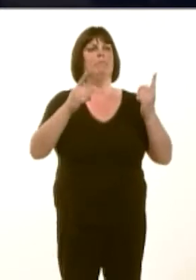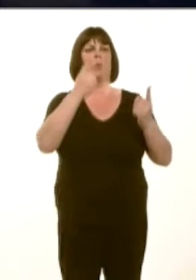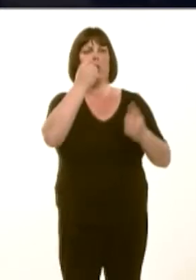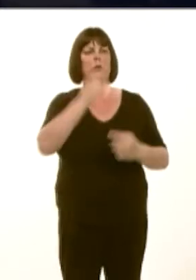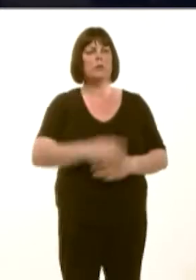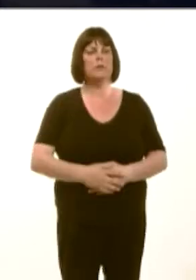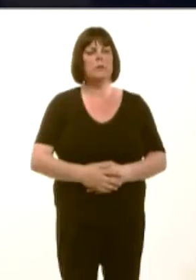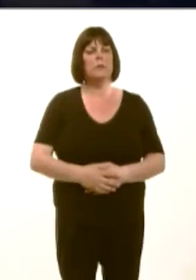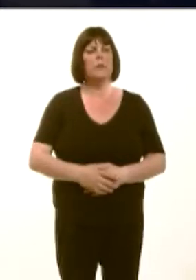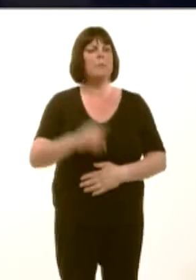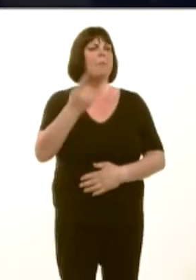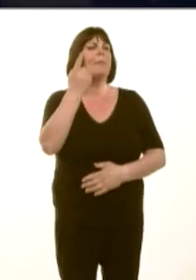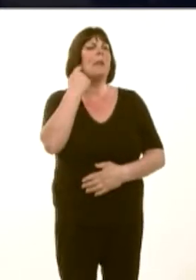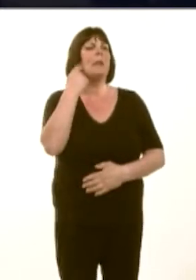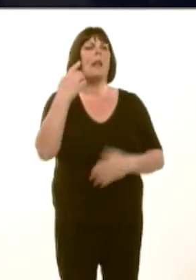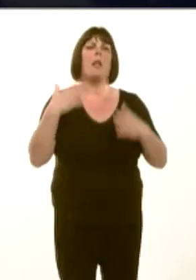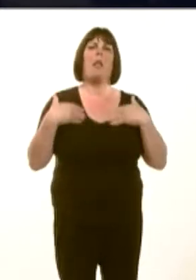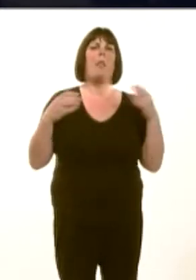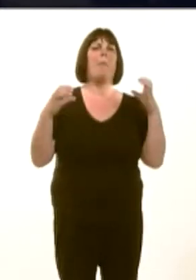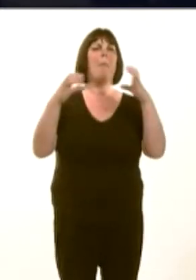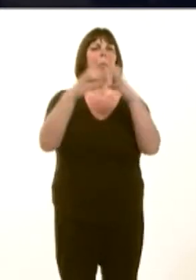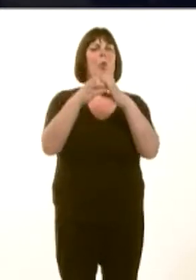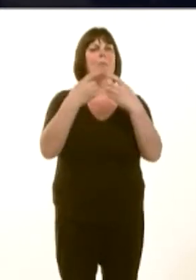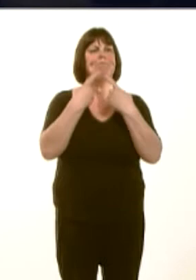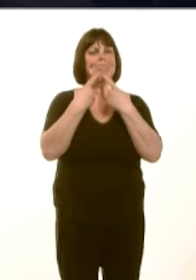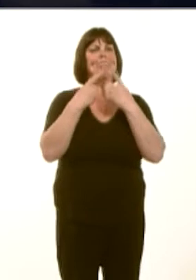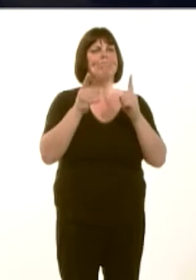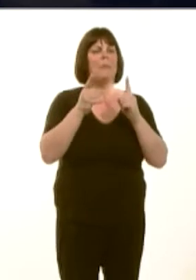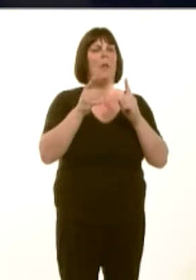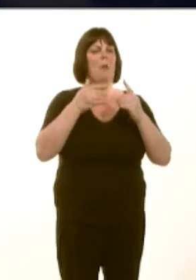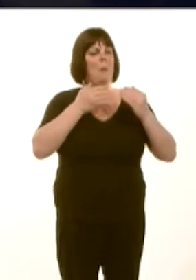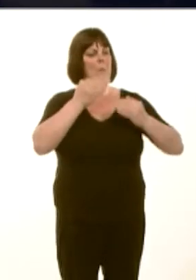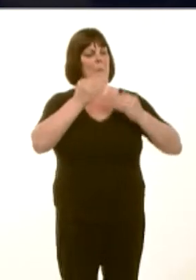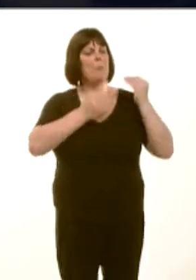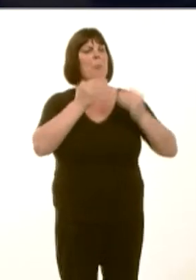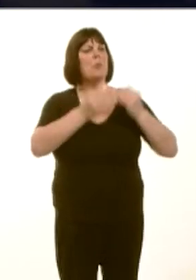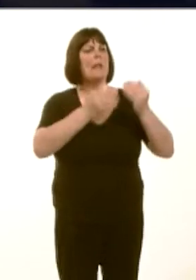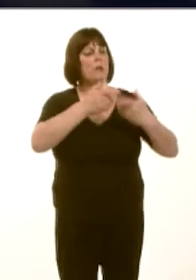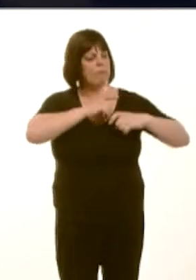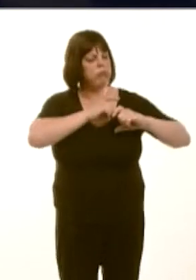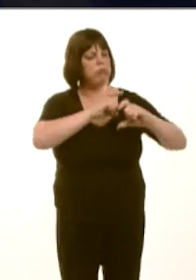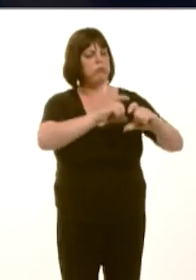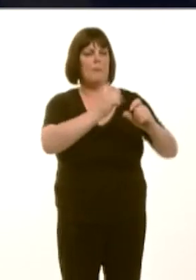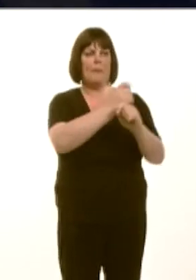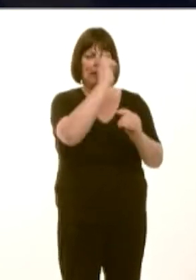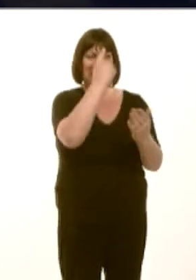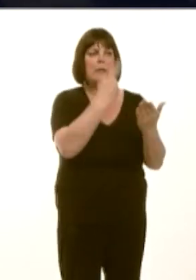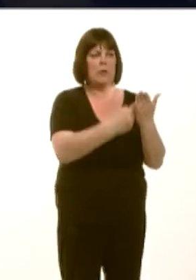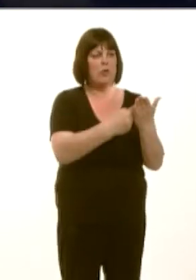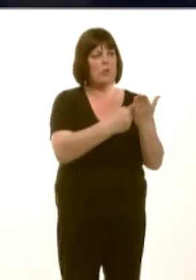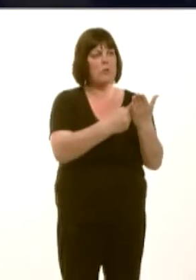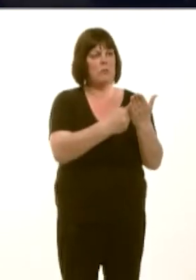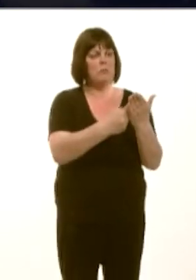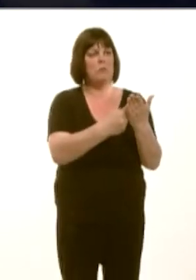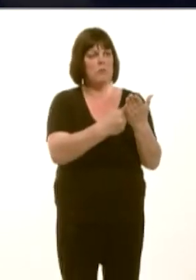a statement was made by the Health Board stating that they will proceed in making a decision on the